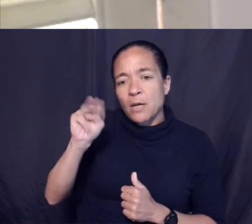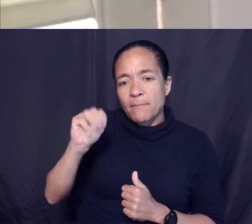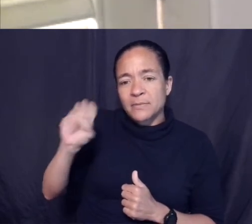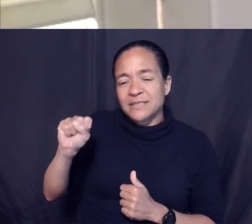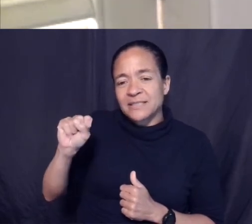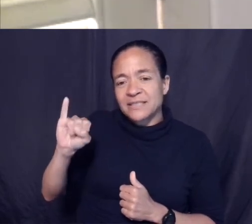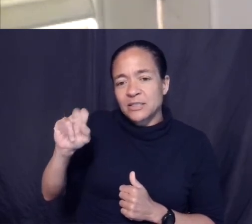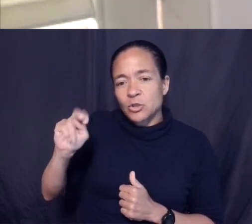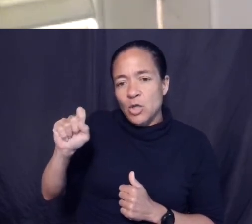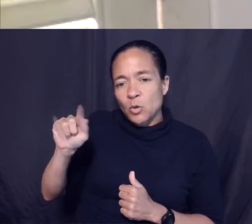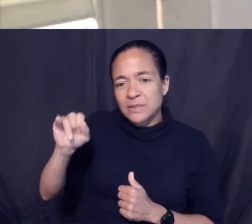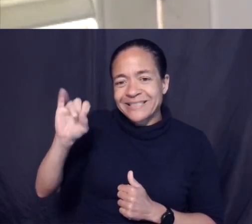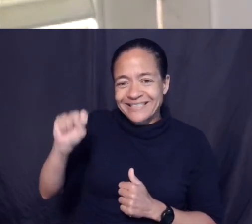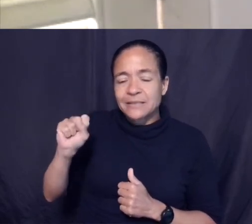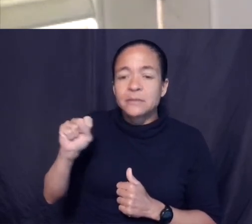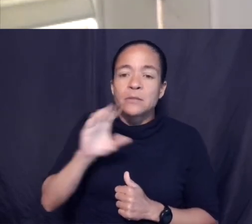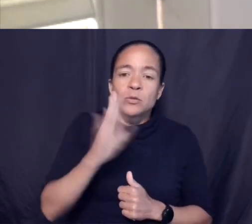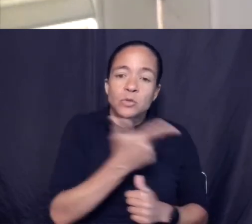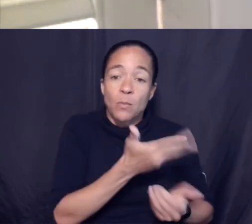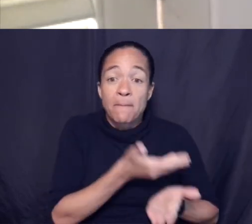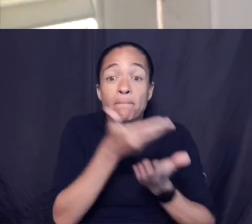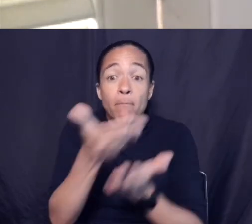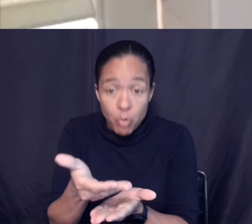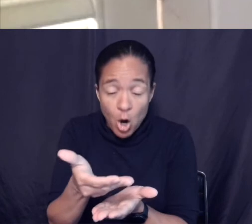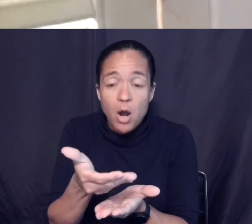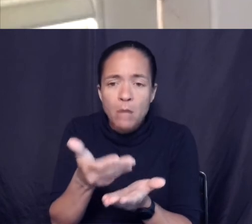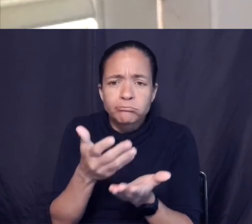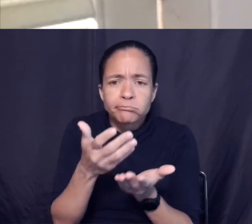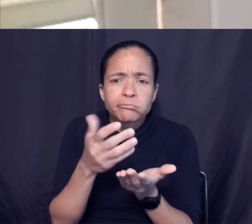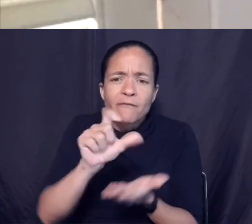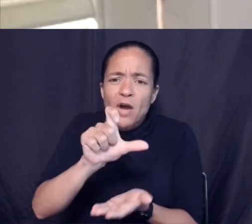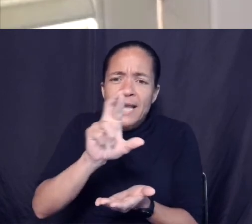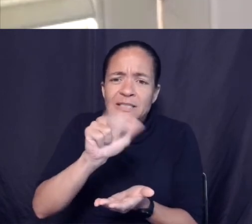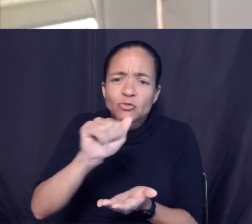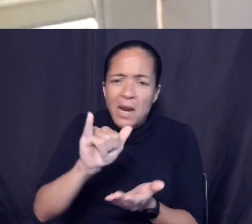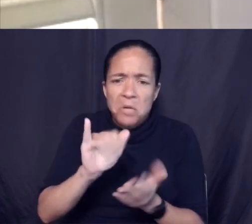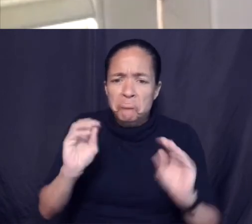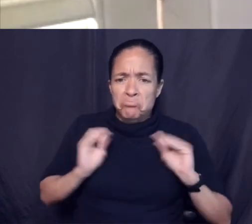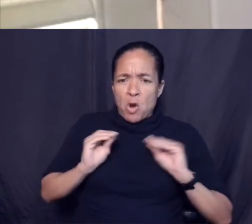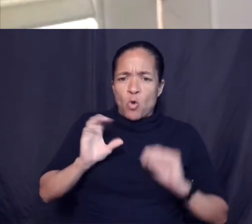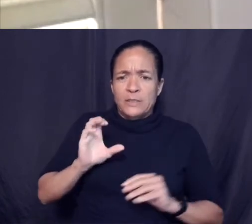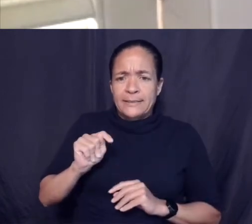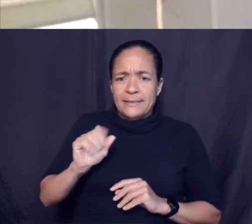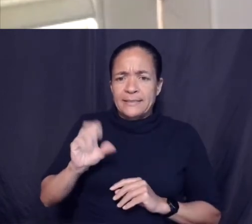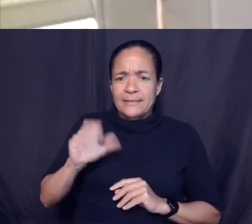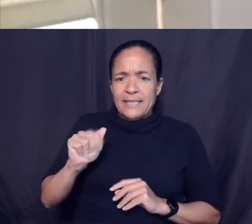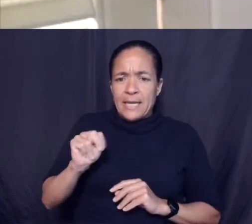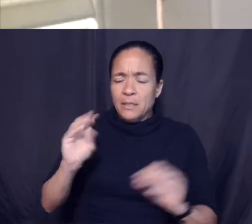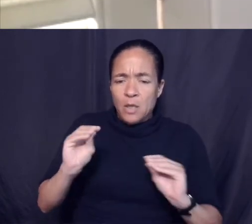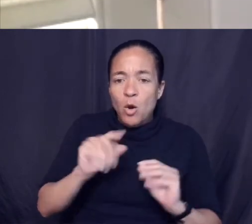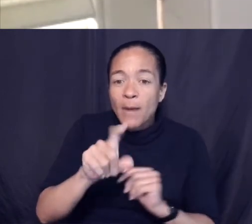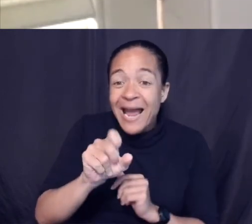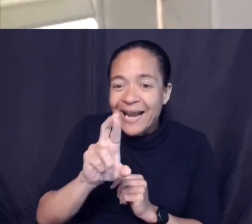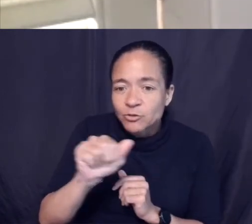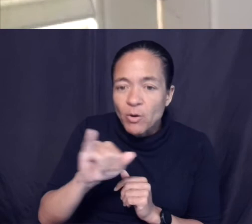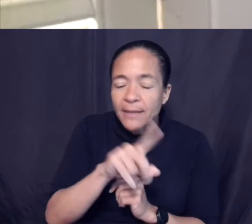craniostenosis. They took her down for some just x-rays, no CT scans or anything else, but